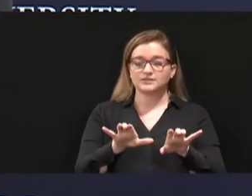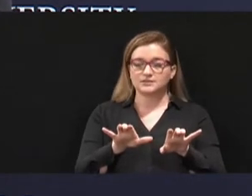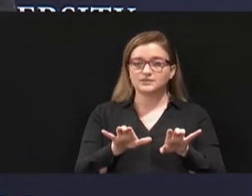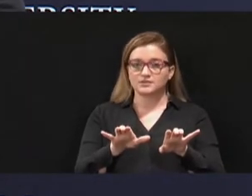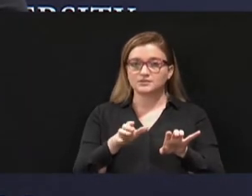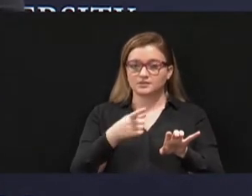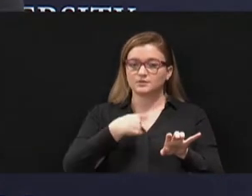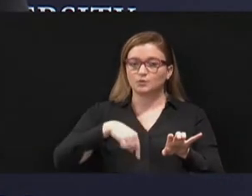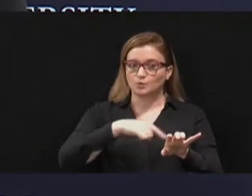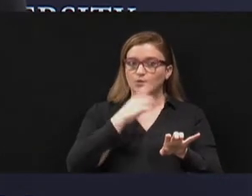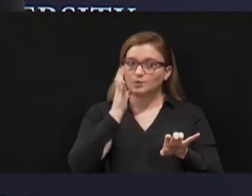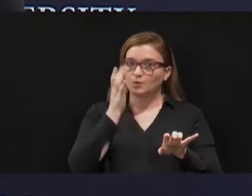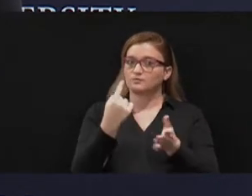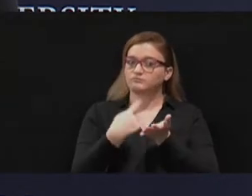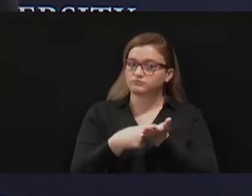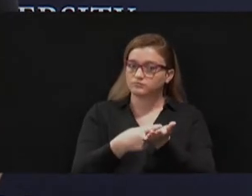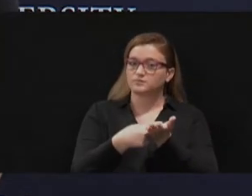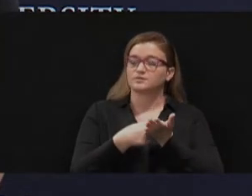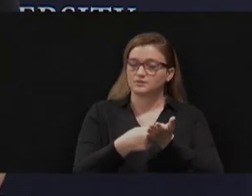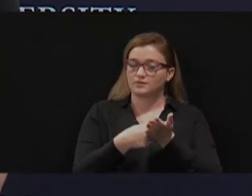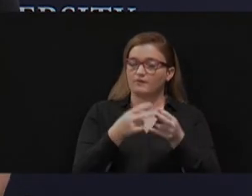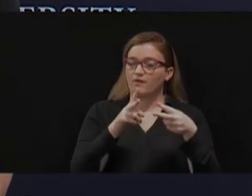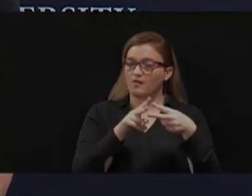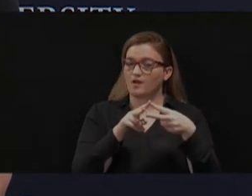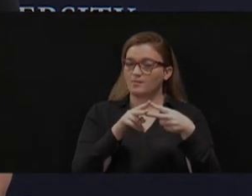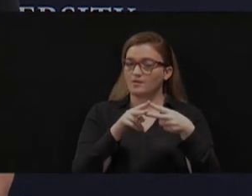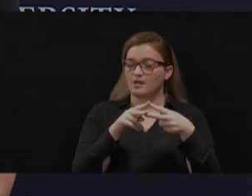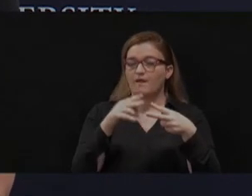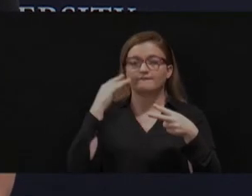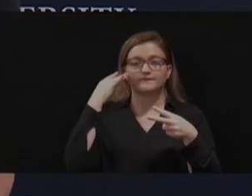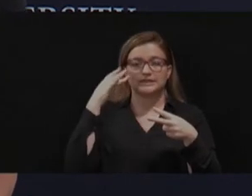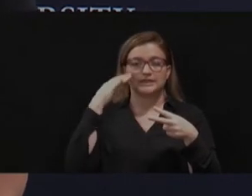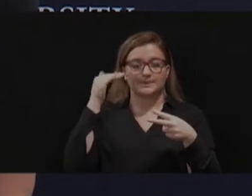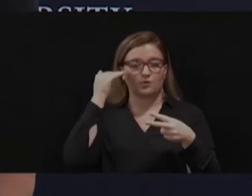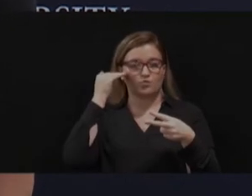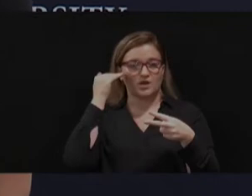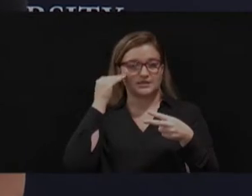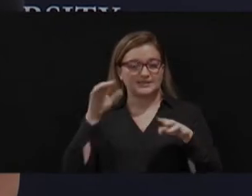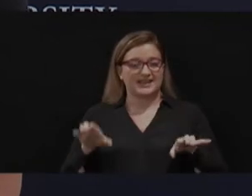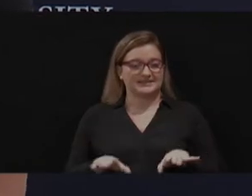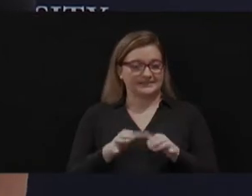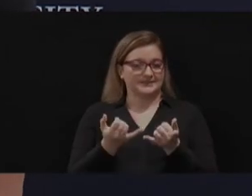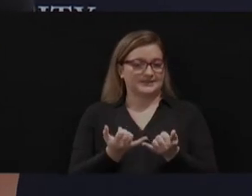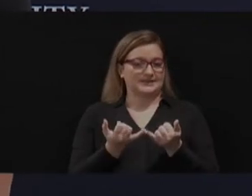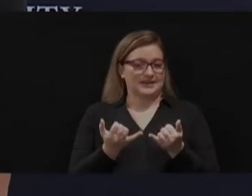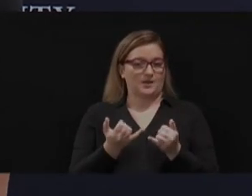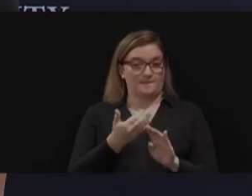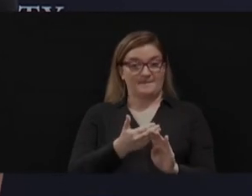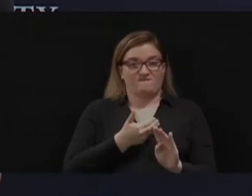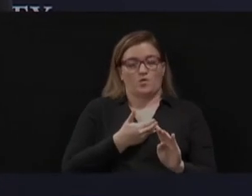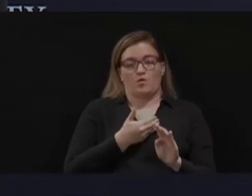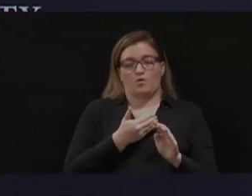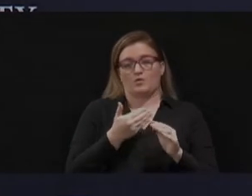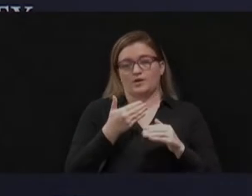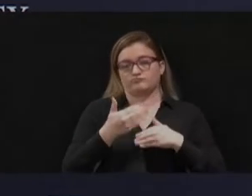We're going to go over a couple phonemic awareness activities right now before we move on. So.